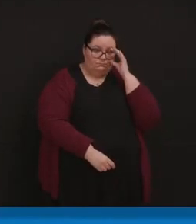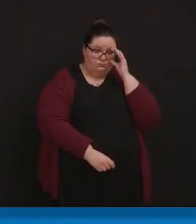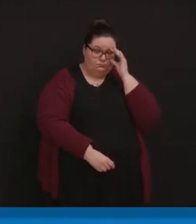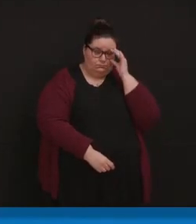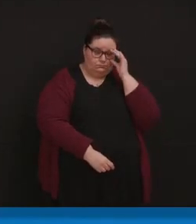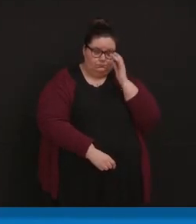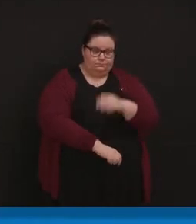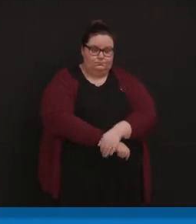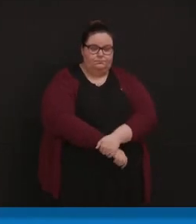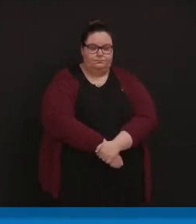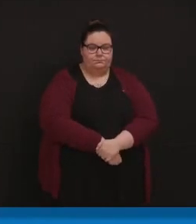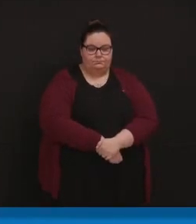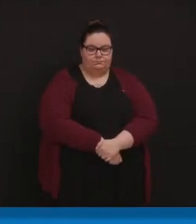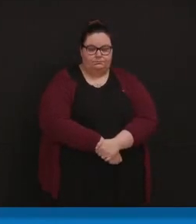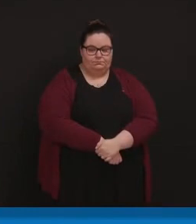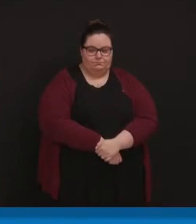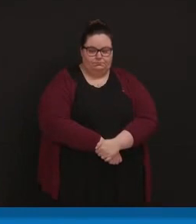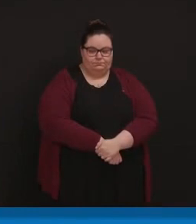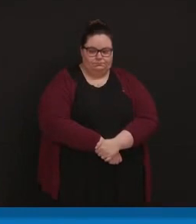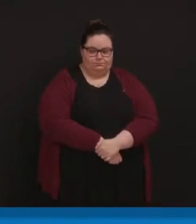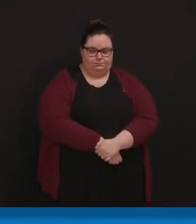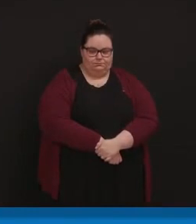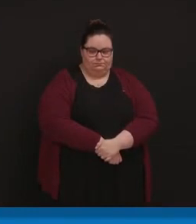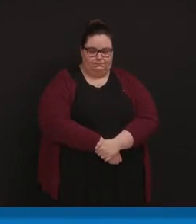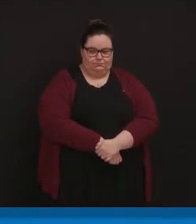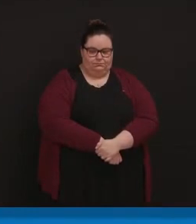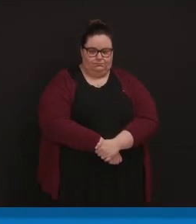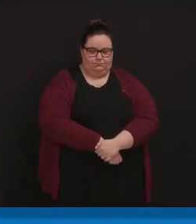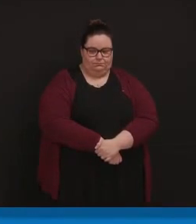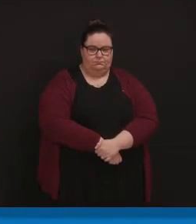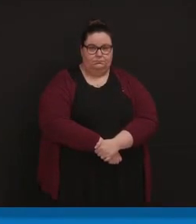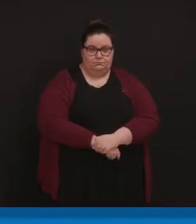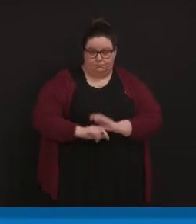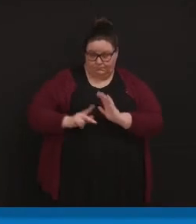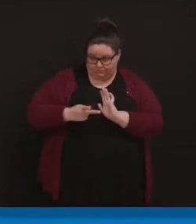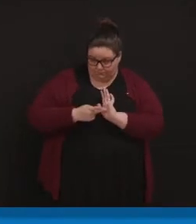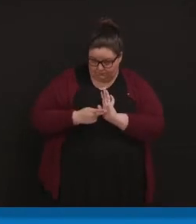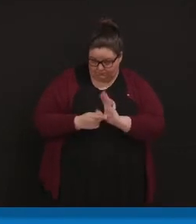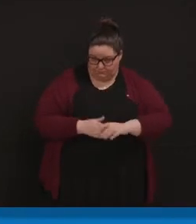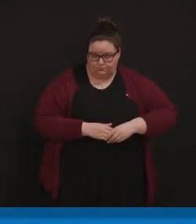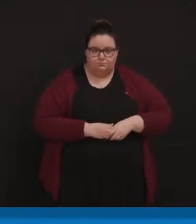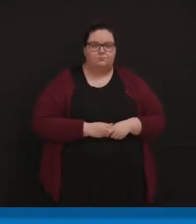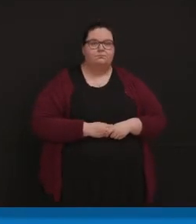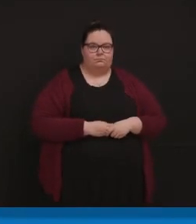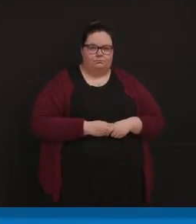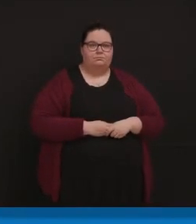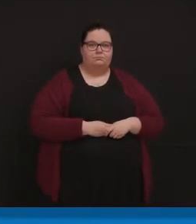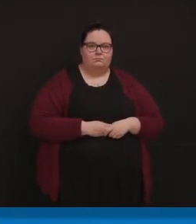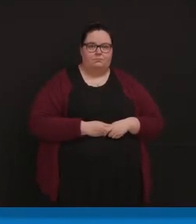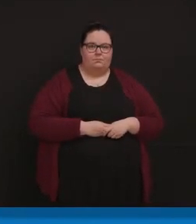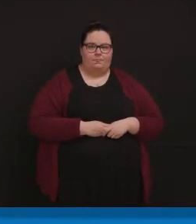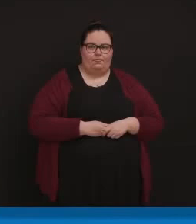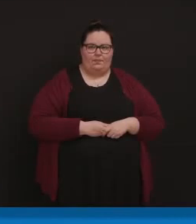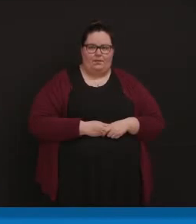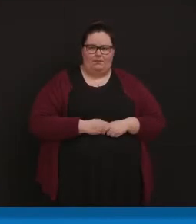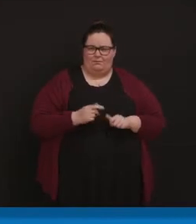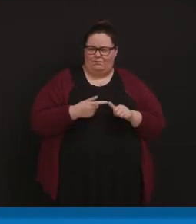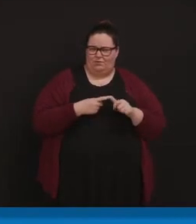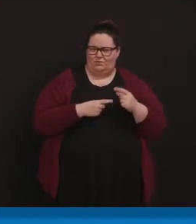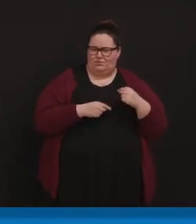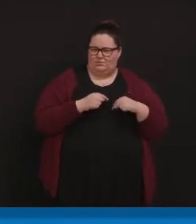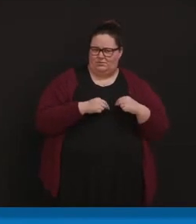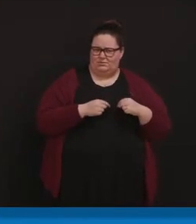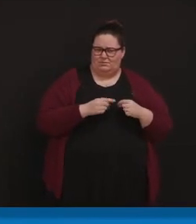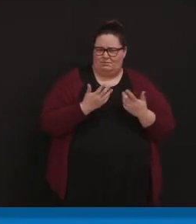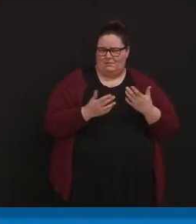I don't have the details with me at this time, but we'll try to get them for you after the press conference. Have a follow-up? I do, but first on this one, we